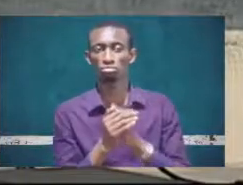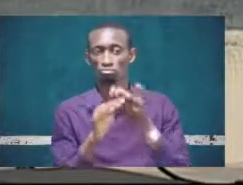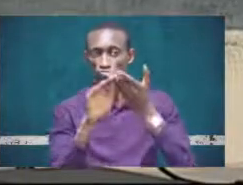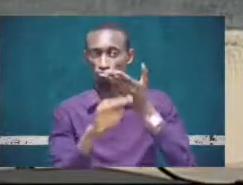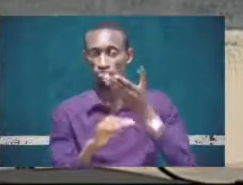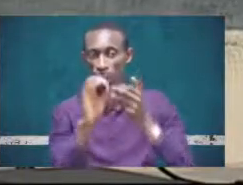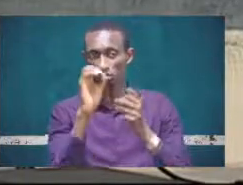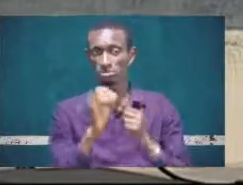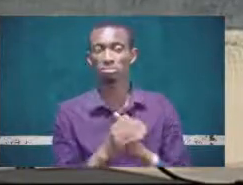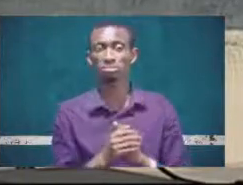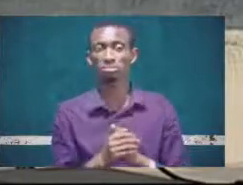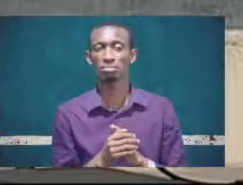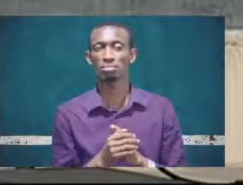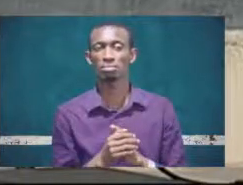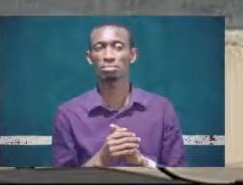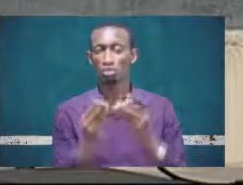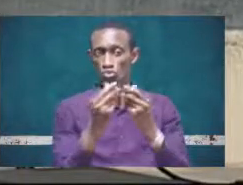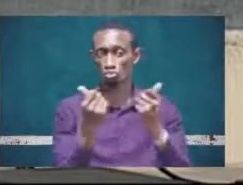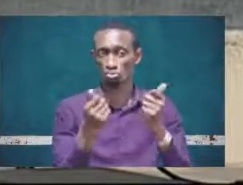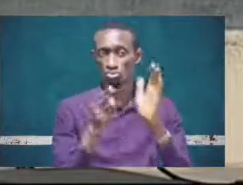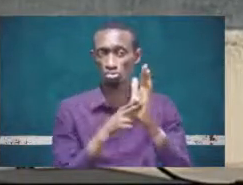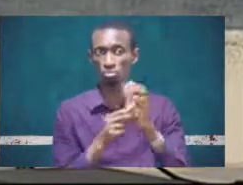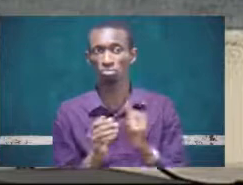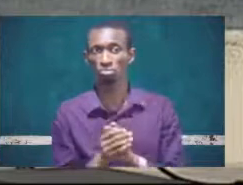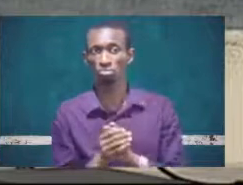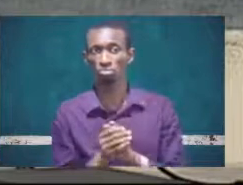the inequality is strict. The set of solution will be